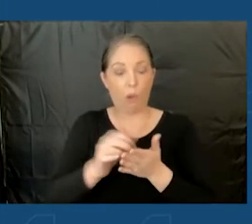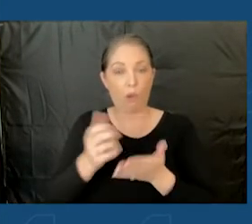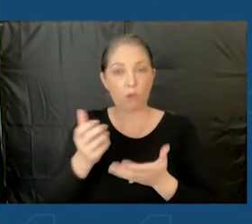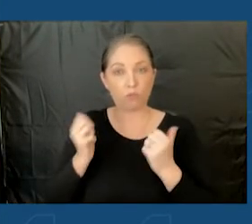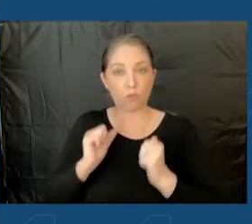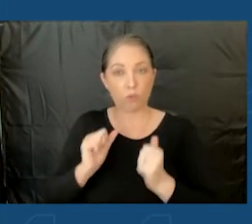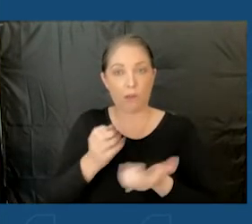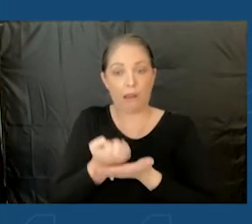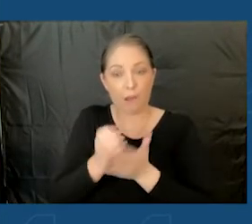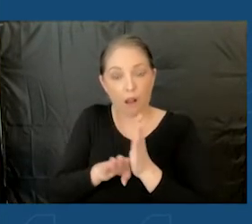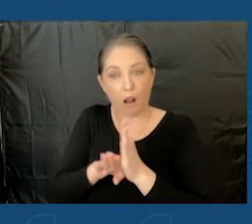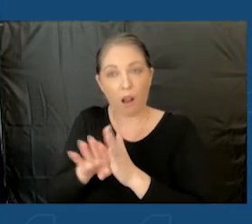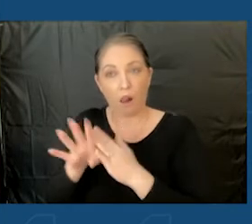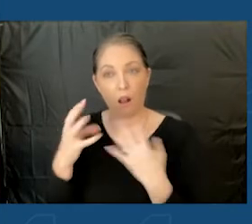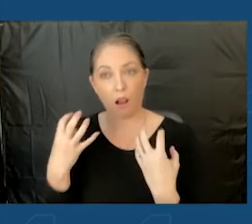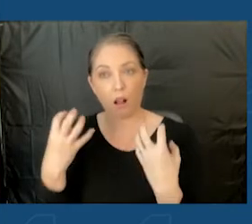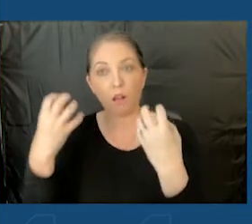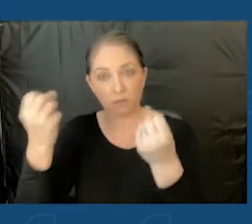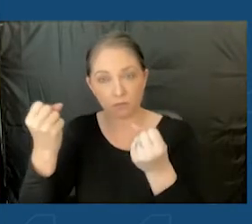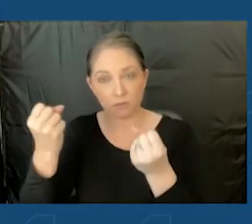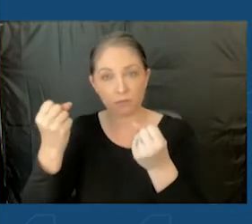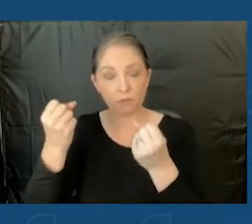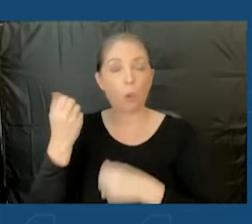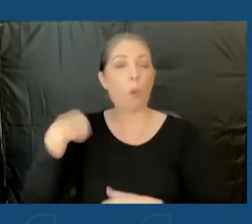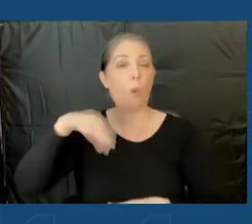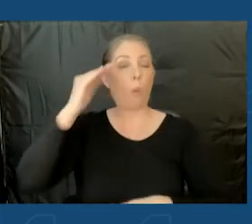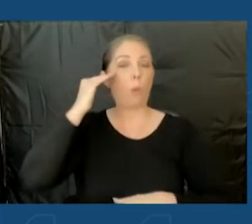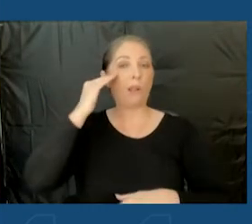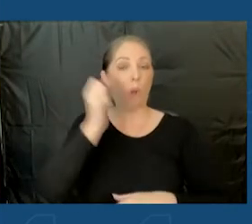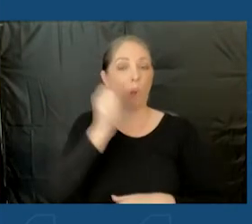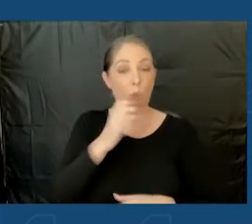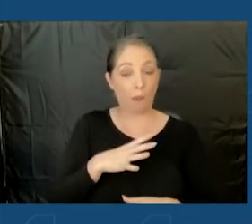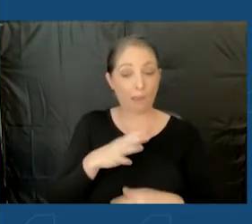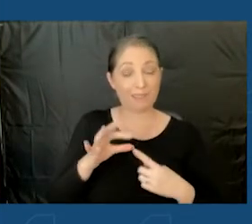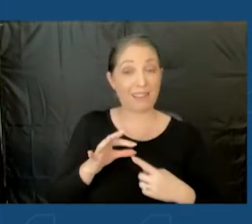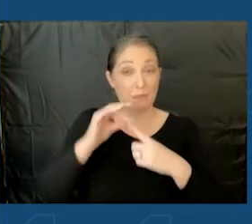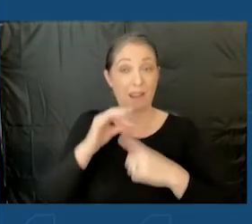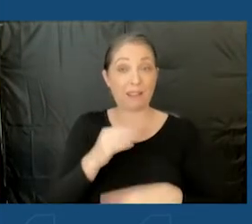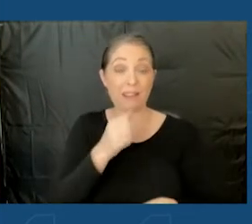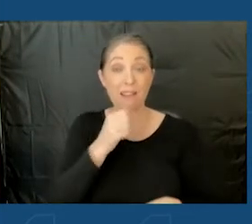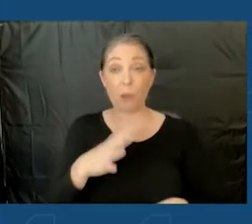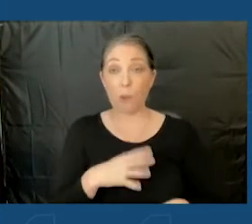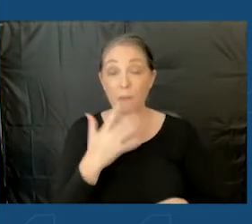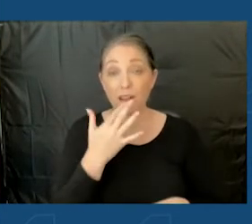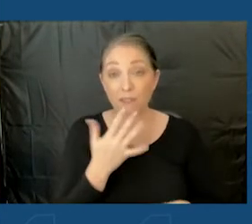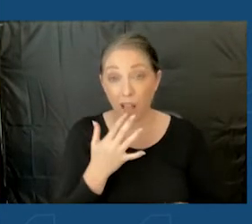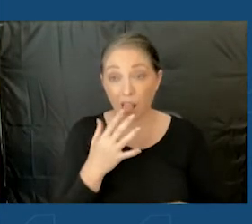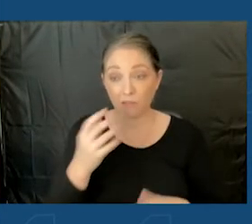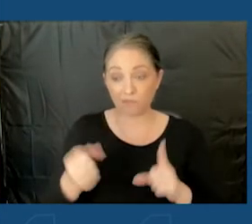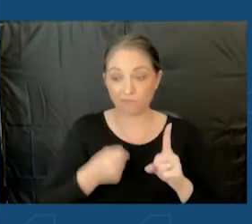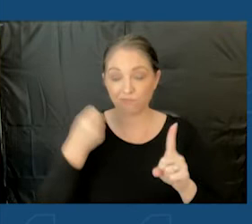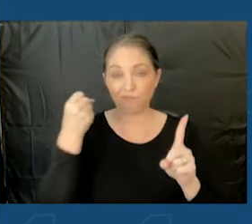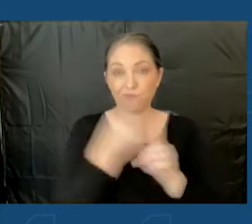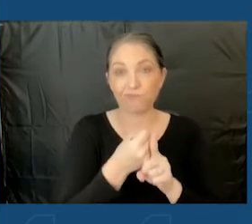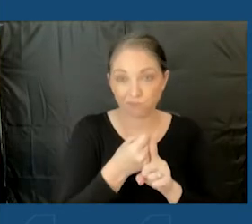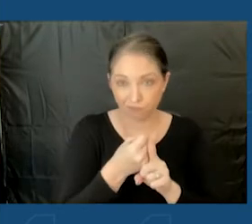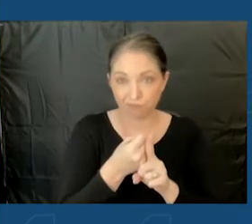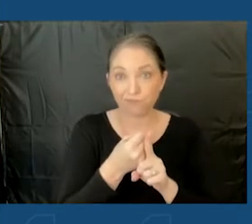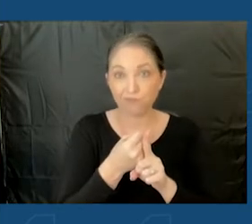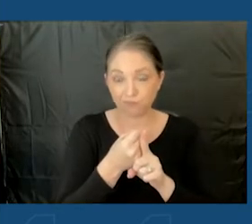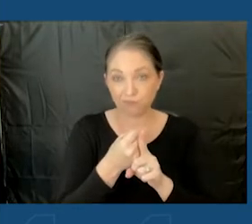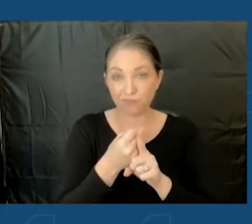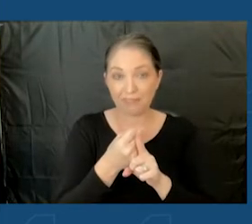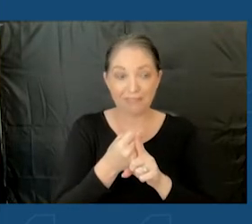women of color in particular, are disproportionately impacted by the lack of childcare and have not returned